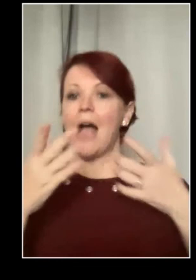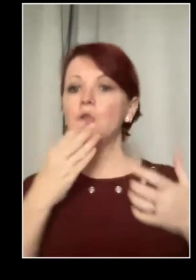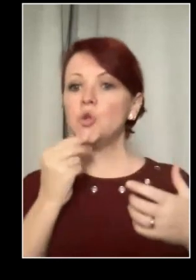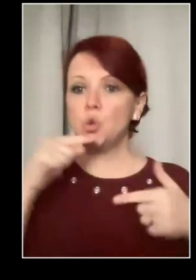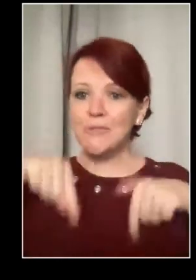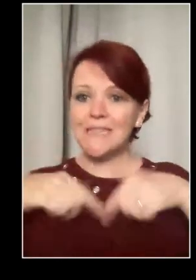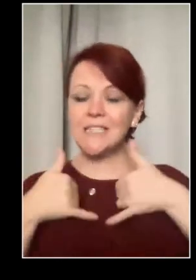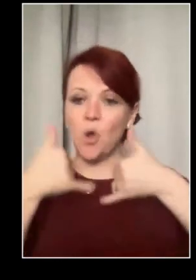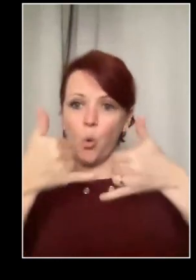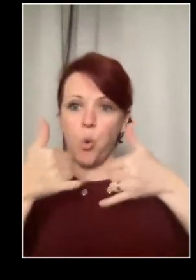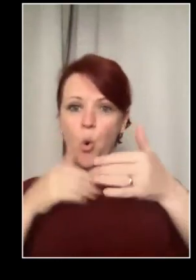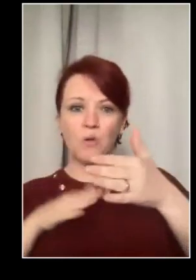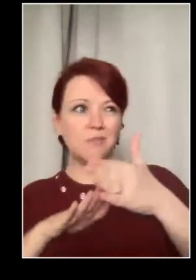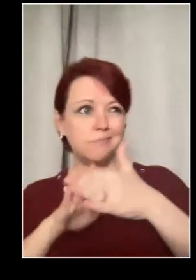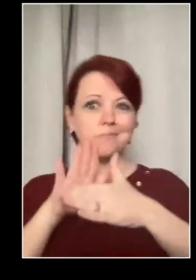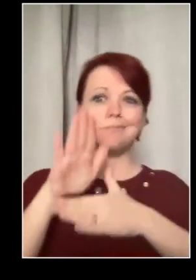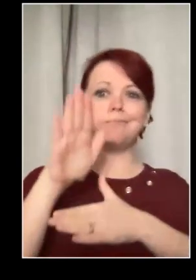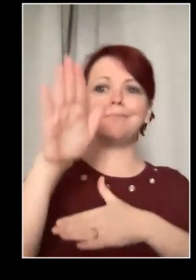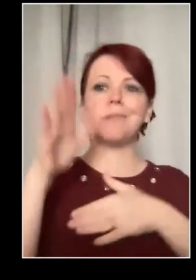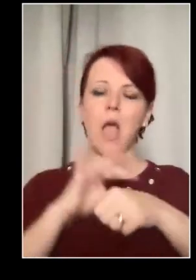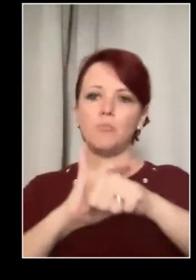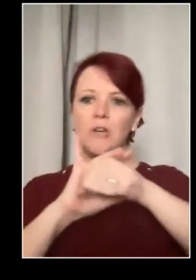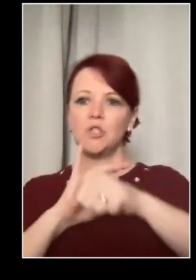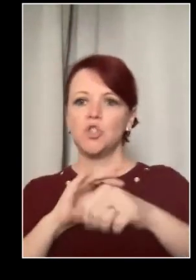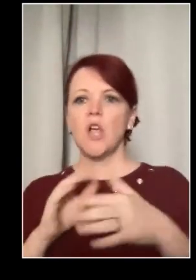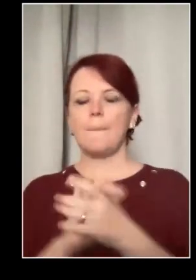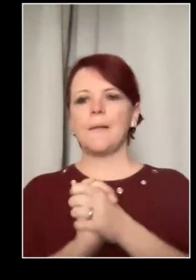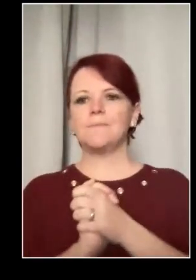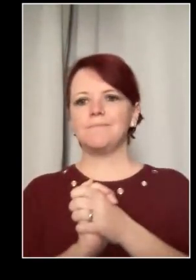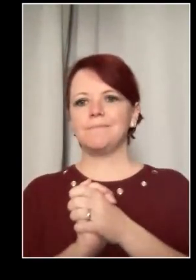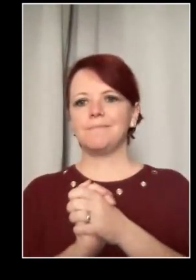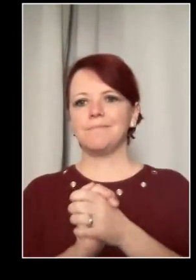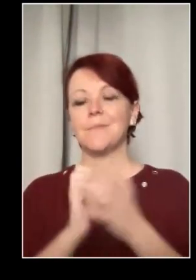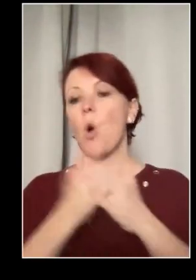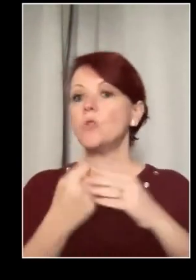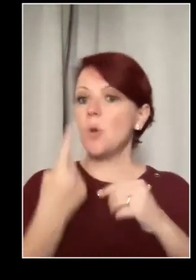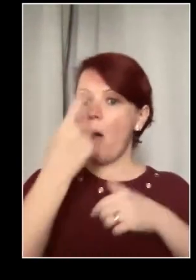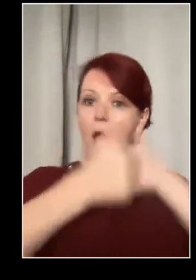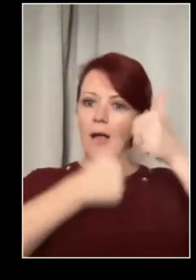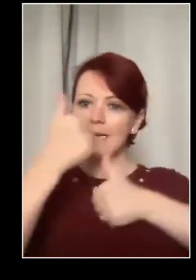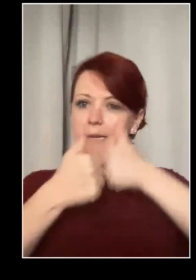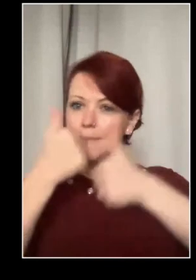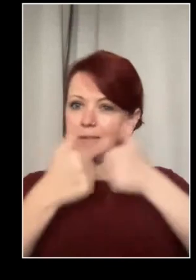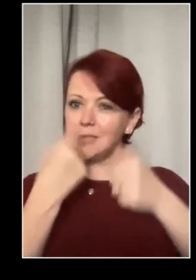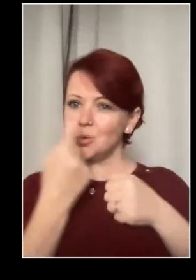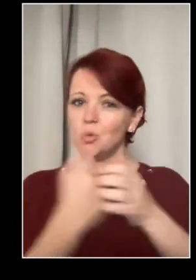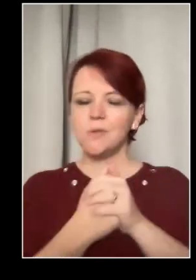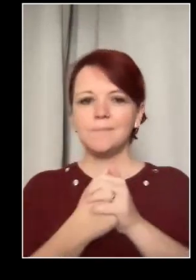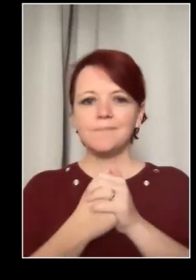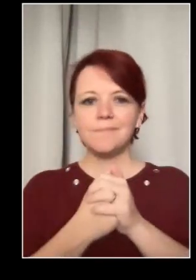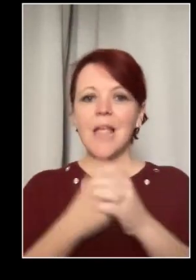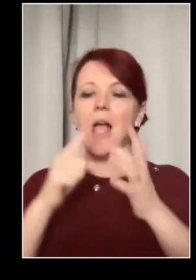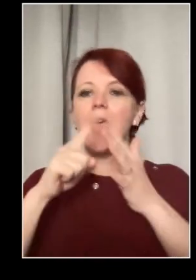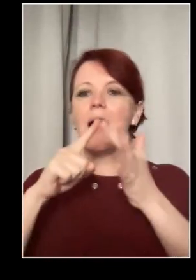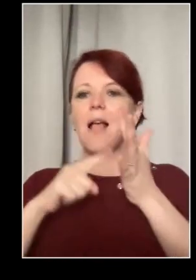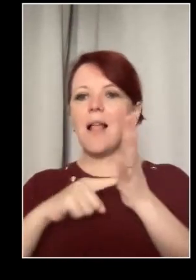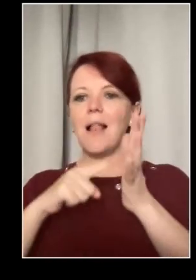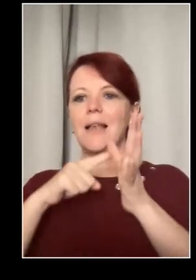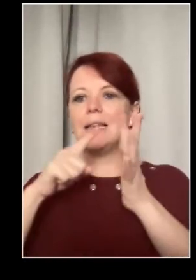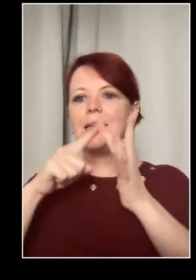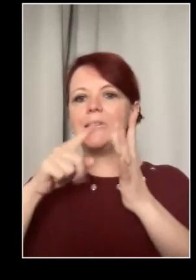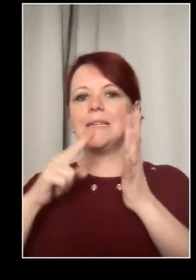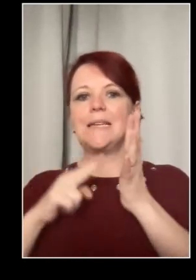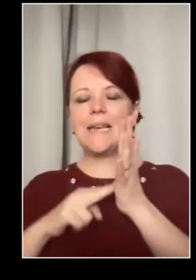you and all the other nominees. And of course, we'd like to call out our highly commended in this category, Elaine Everett Smith from Leonard in